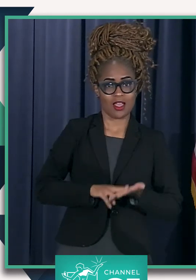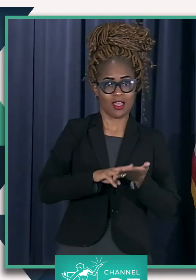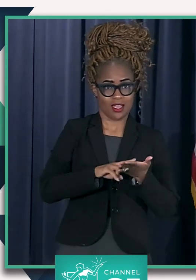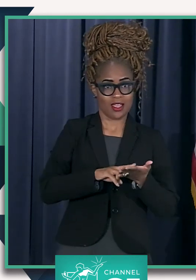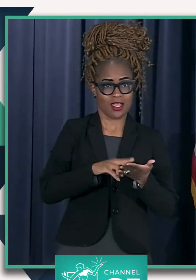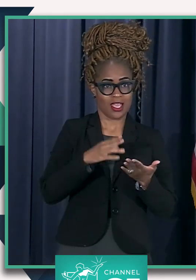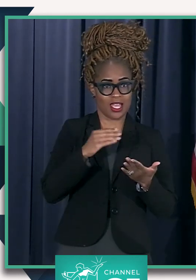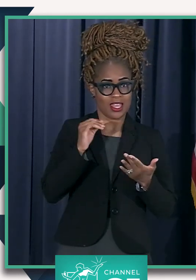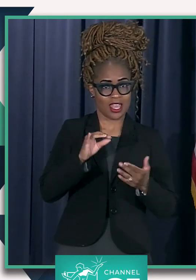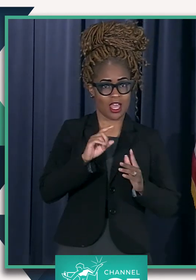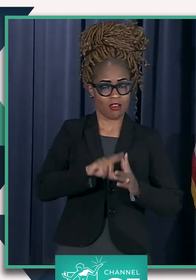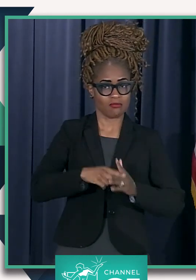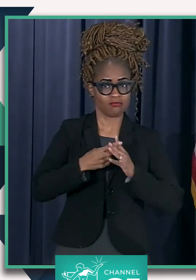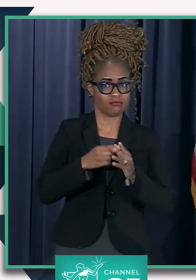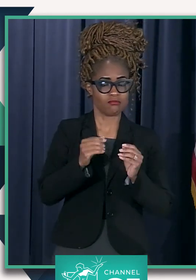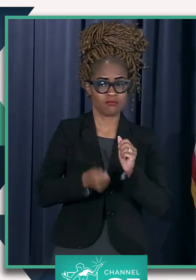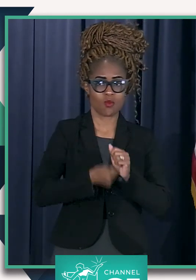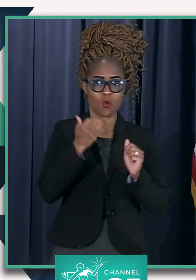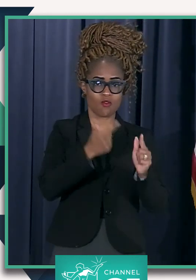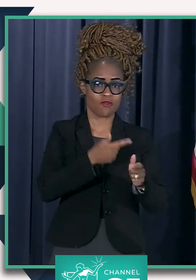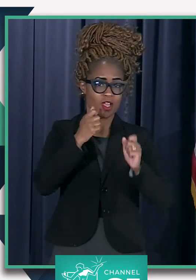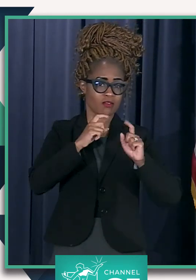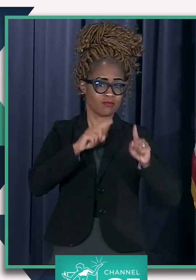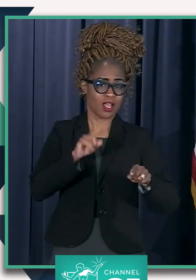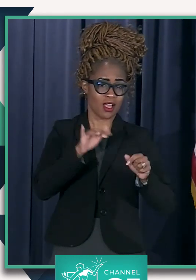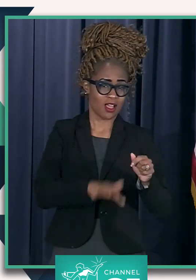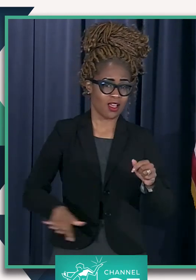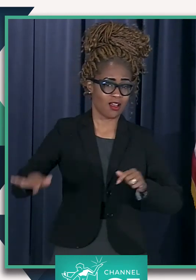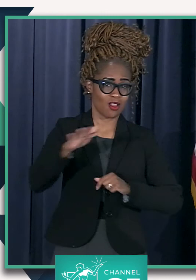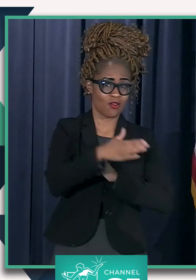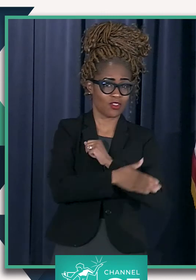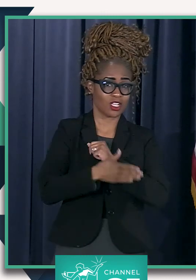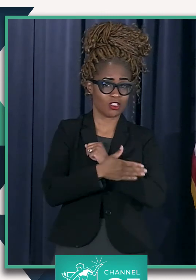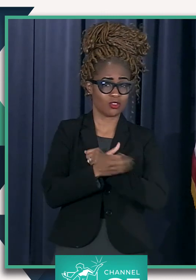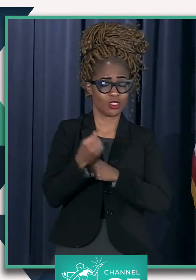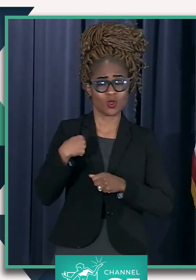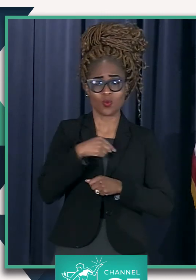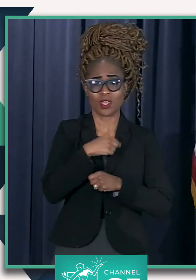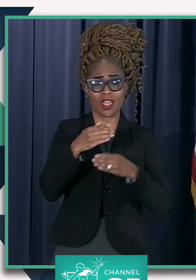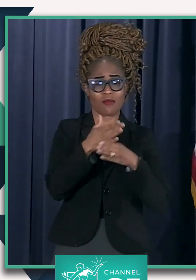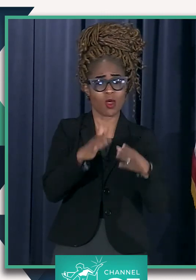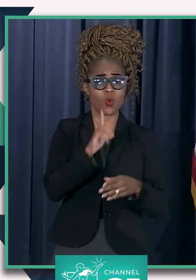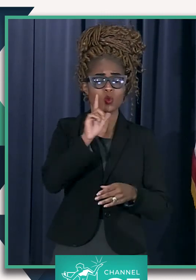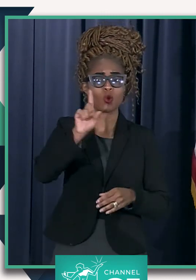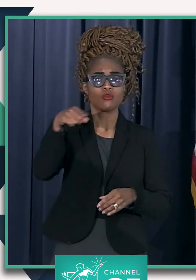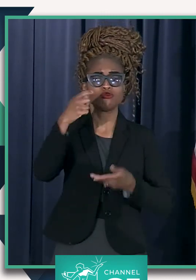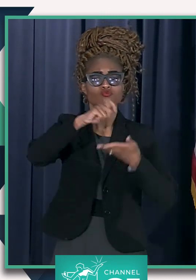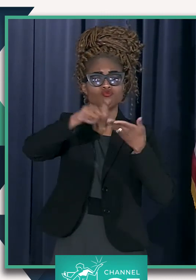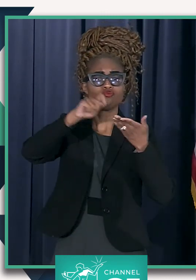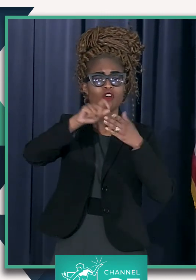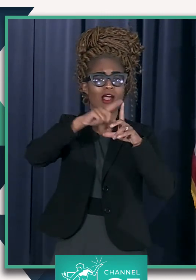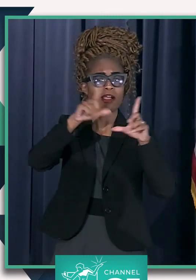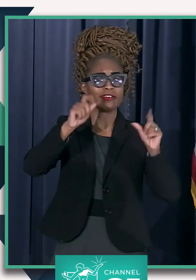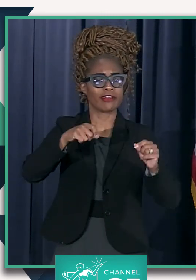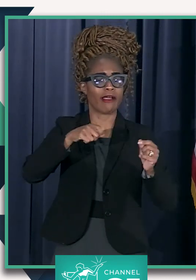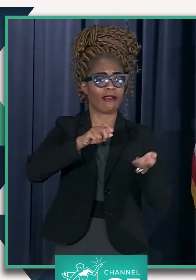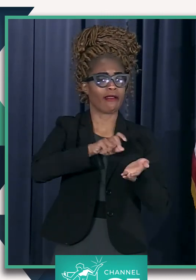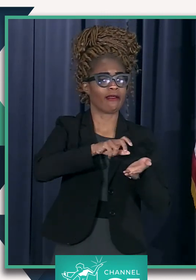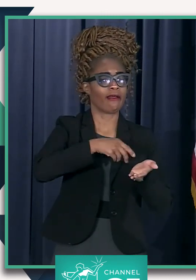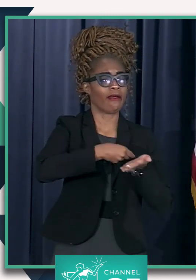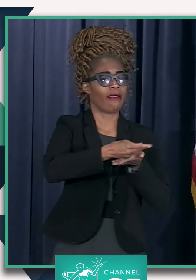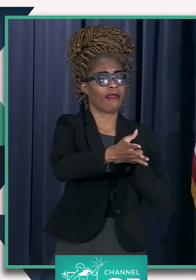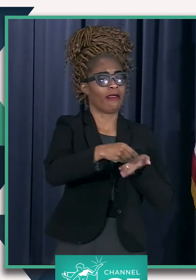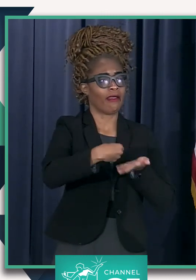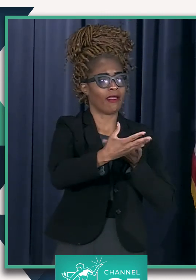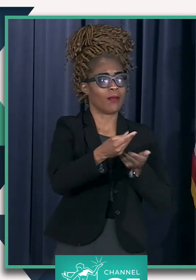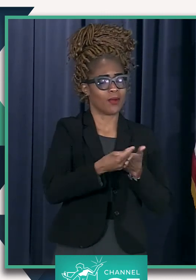really triggered the fastest response in the country. And so we have partners who don't just write checks. We got partners who are